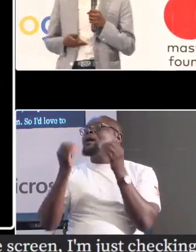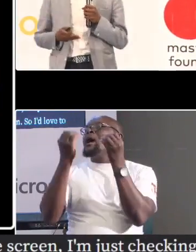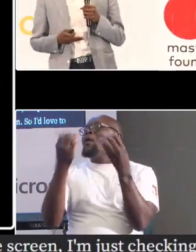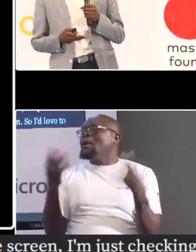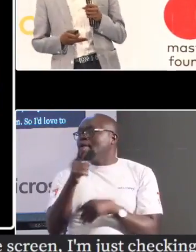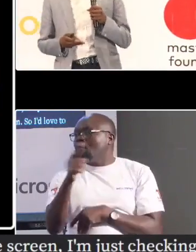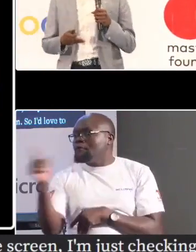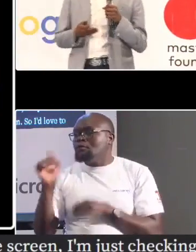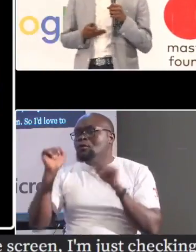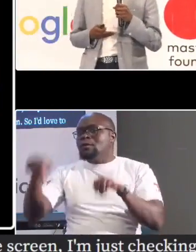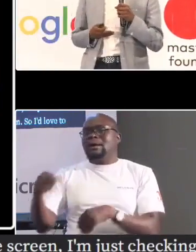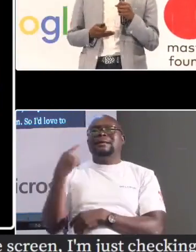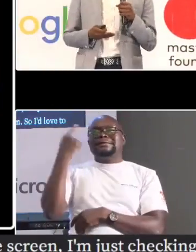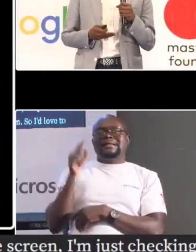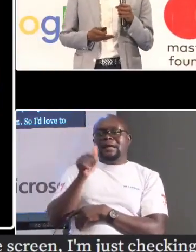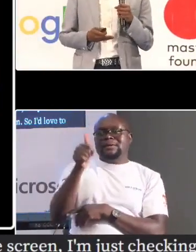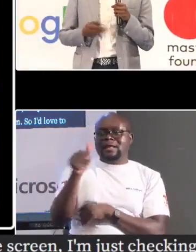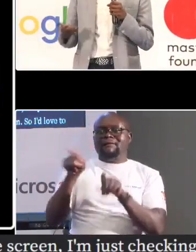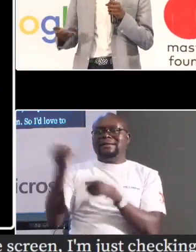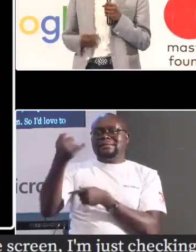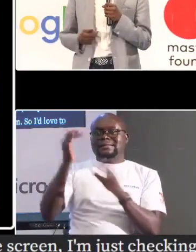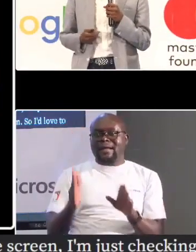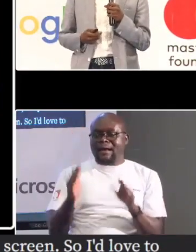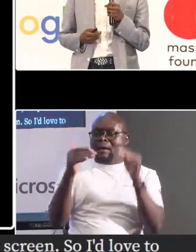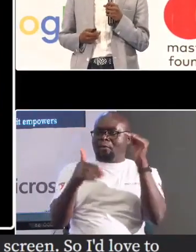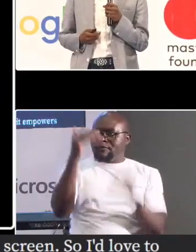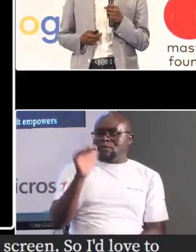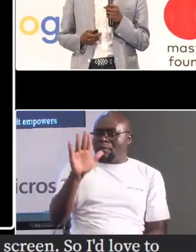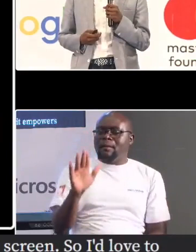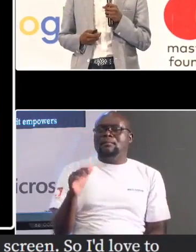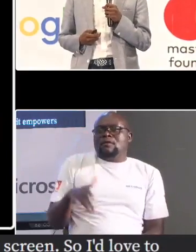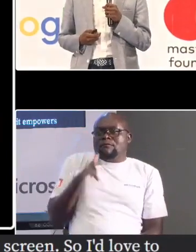of you would consider yourself designers, either professionally or personally?